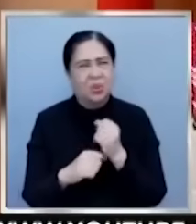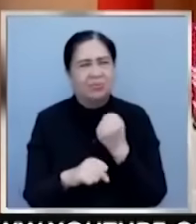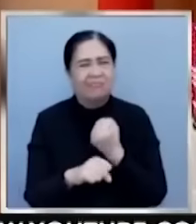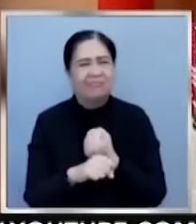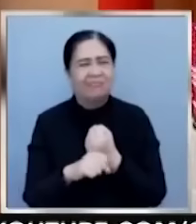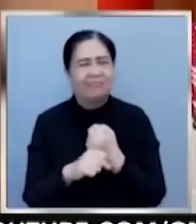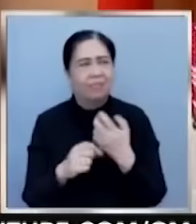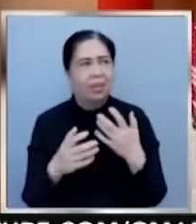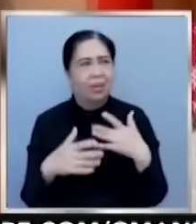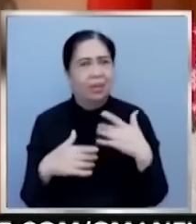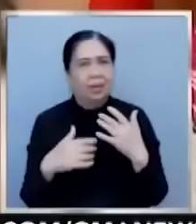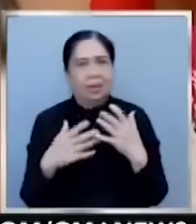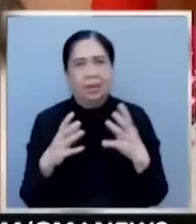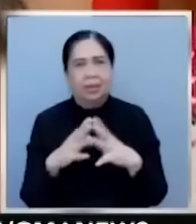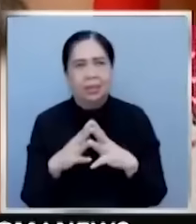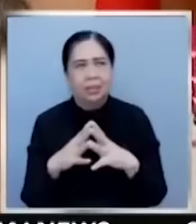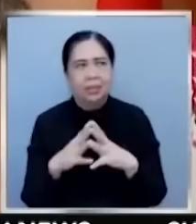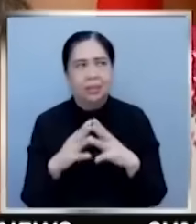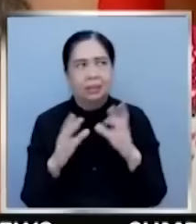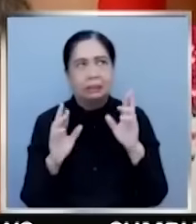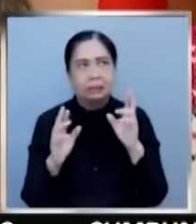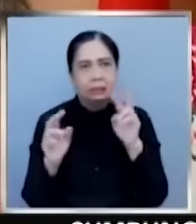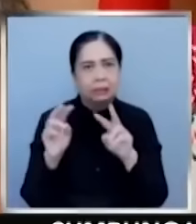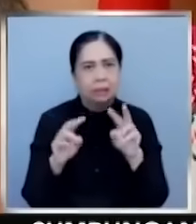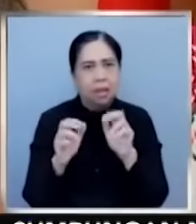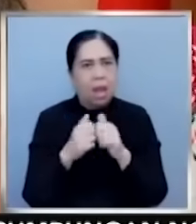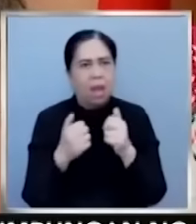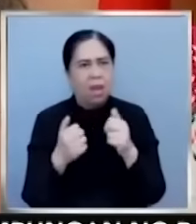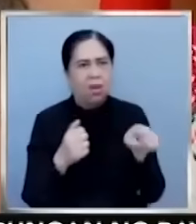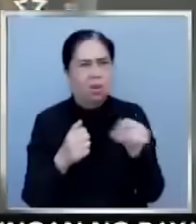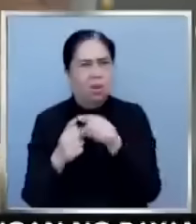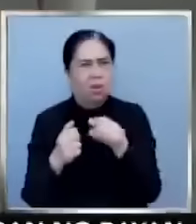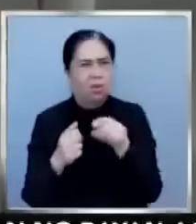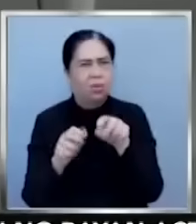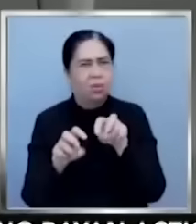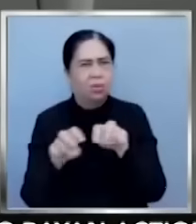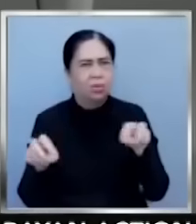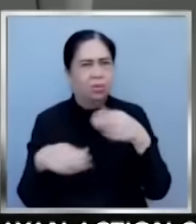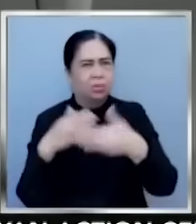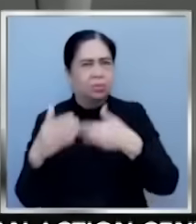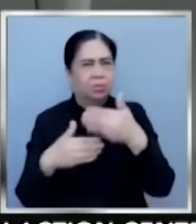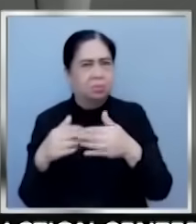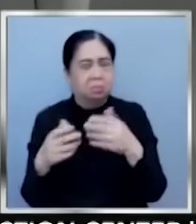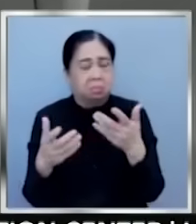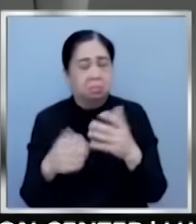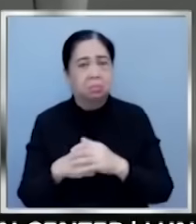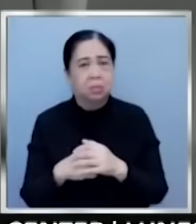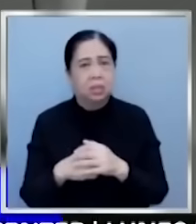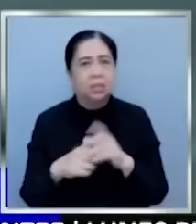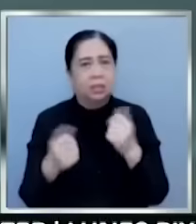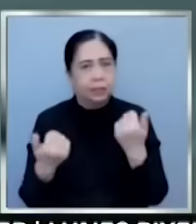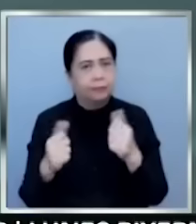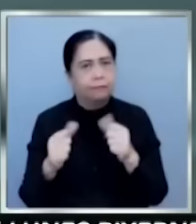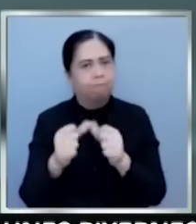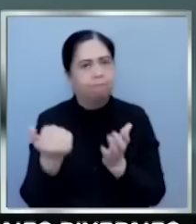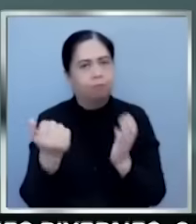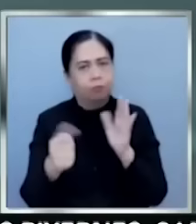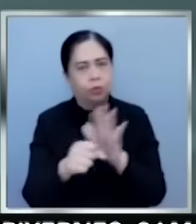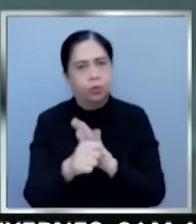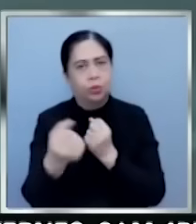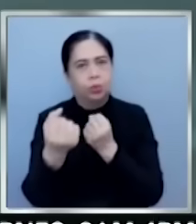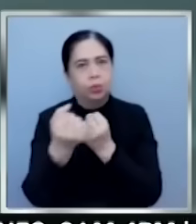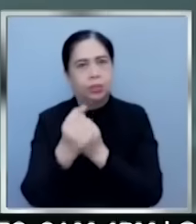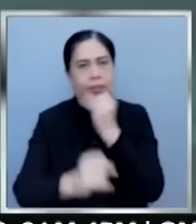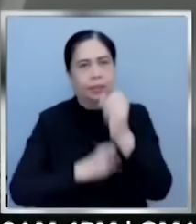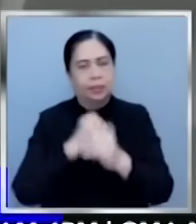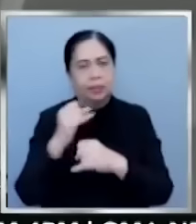to speculate. We don't know how the selection process works. Full support pa rin ang ibinuhos ng Filipino and international pageant